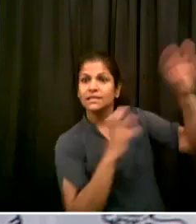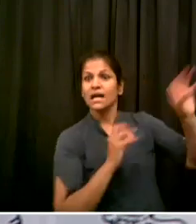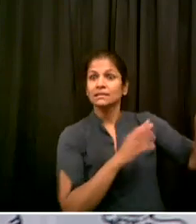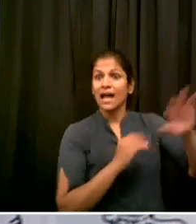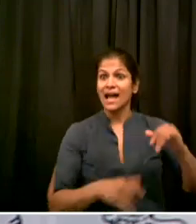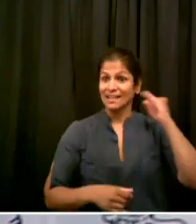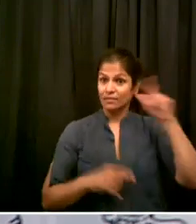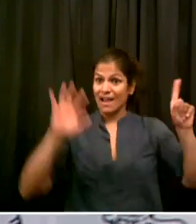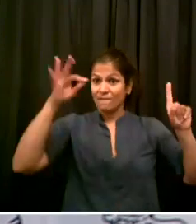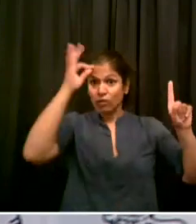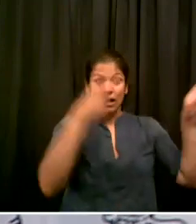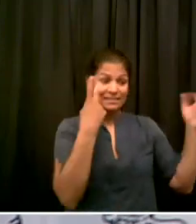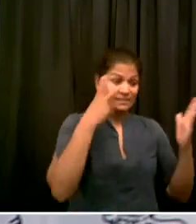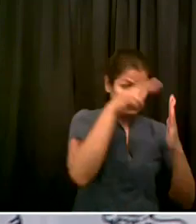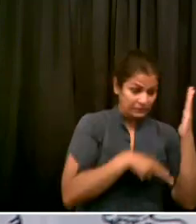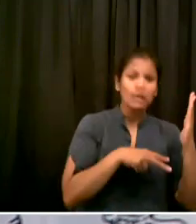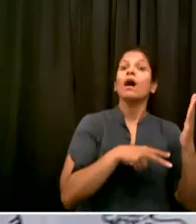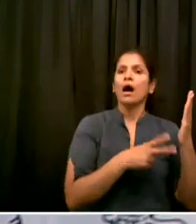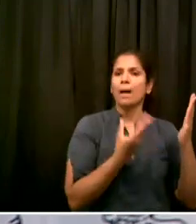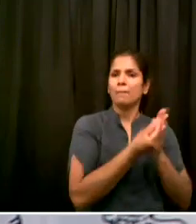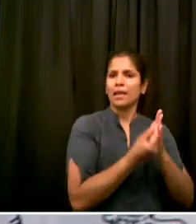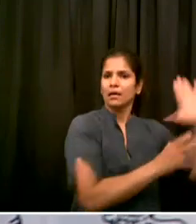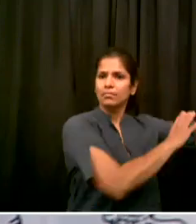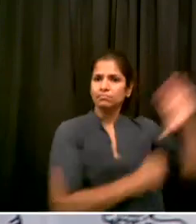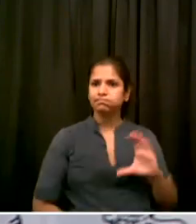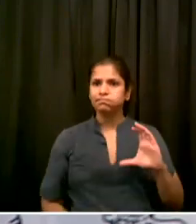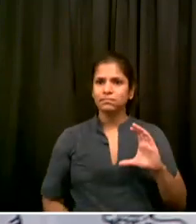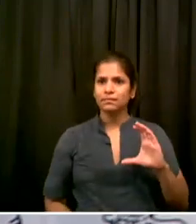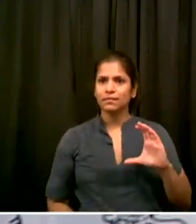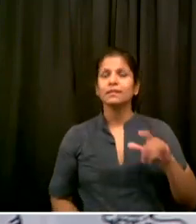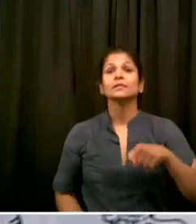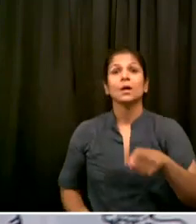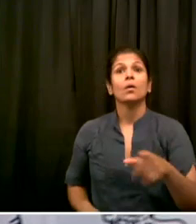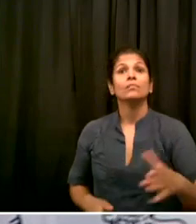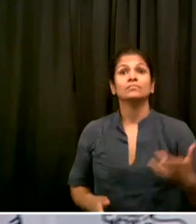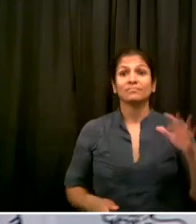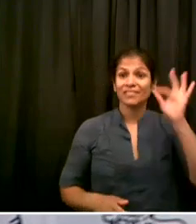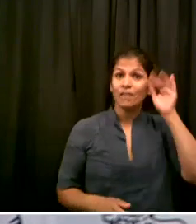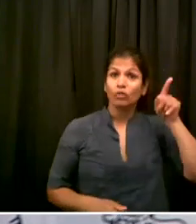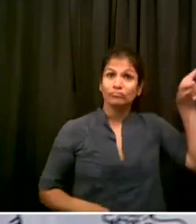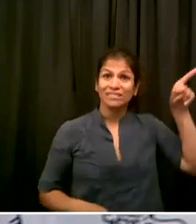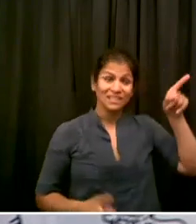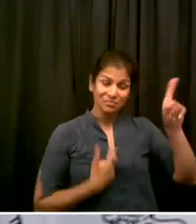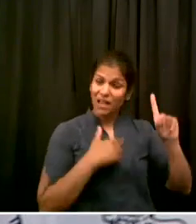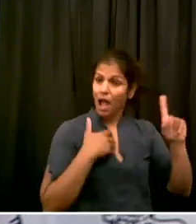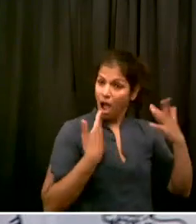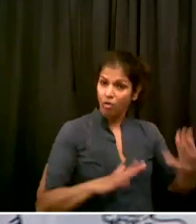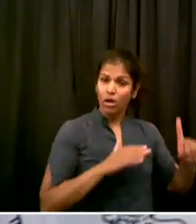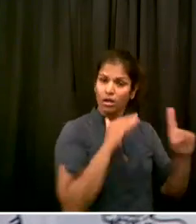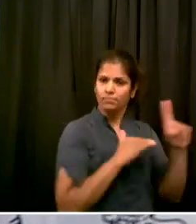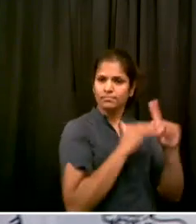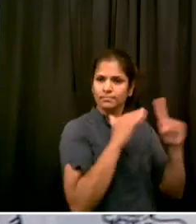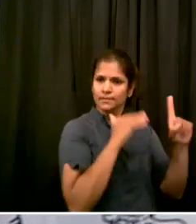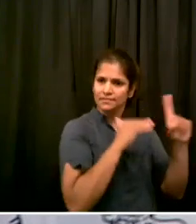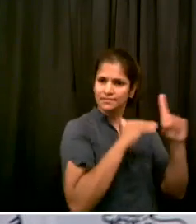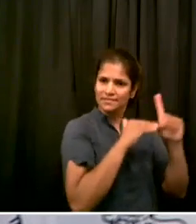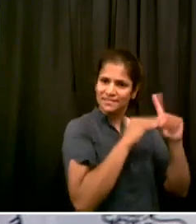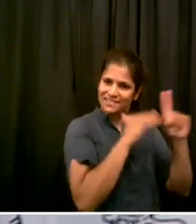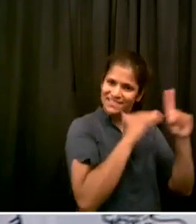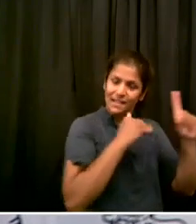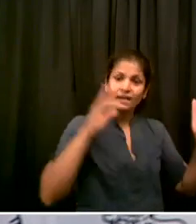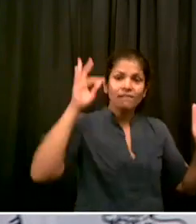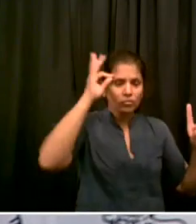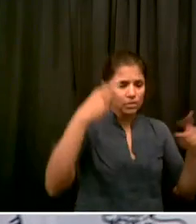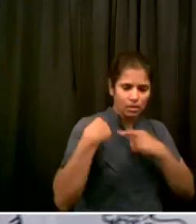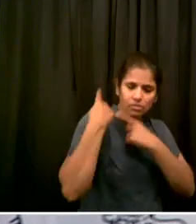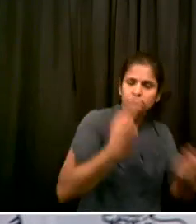be the best way to address our financial reality and avert the layoffs. But the second best way is in Albany. And so